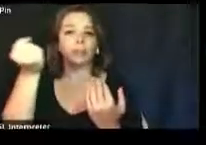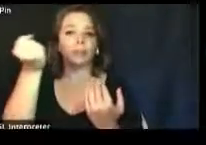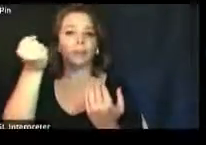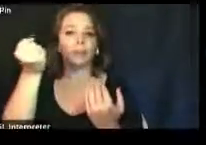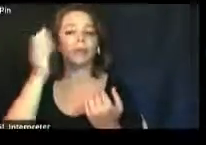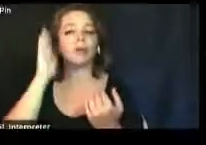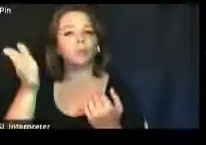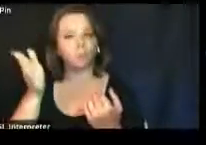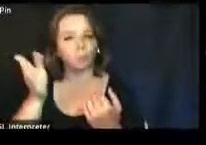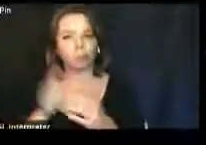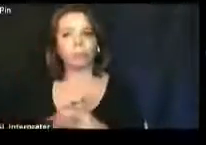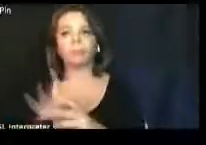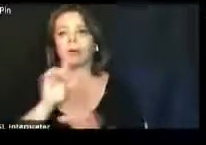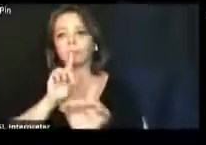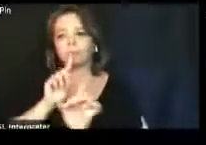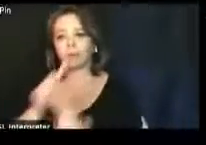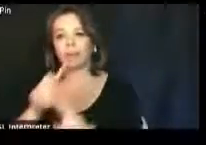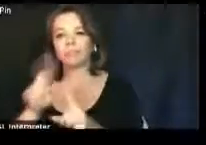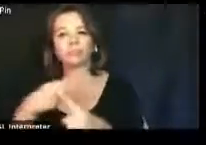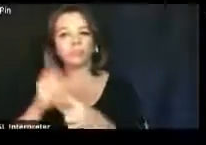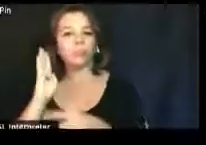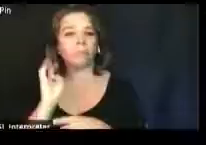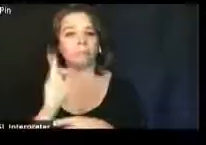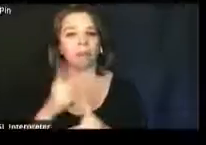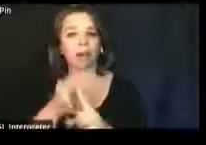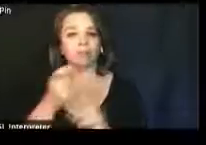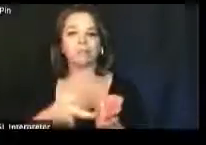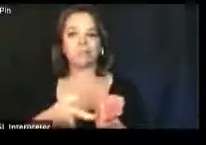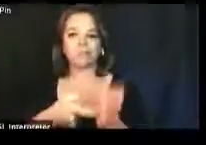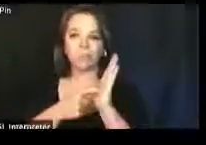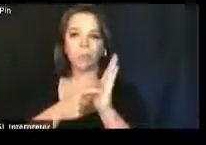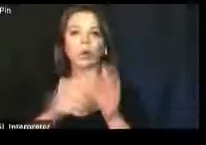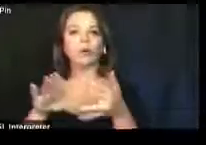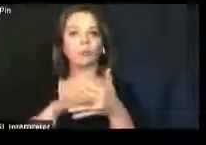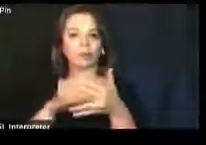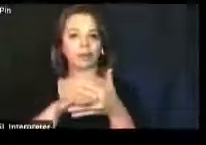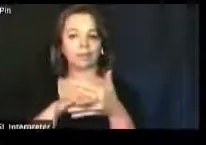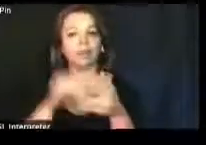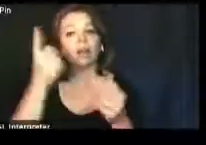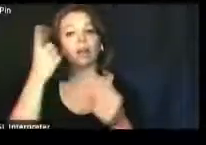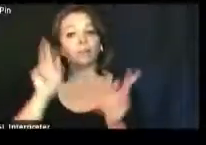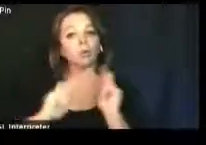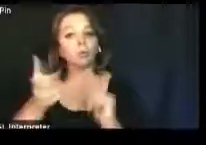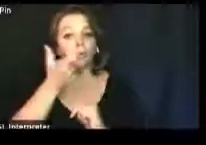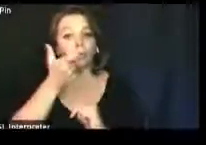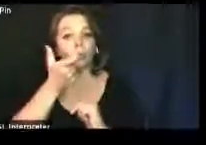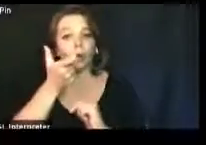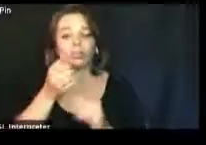we return from our mandatory break. For our listening public, we